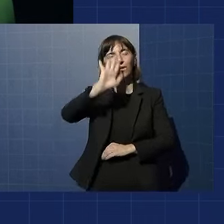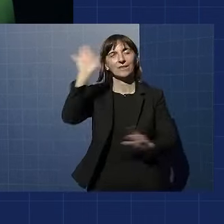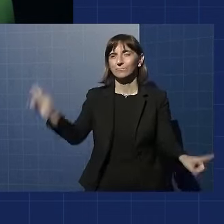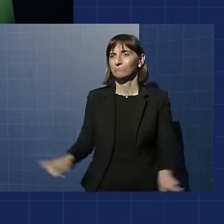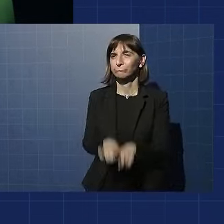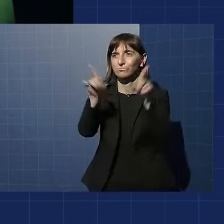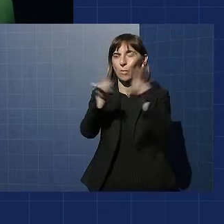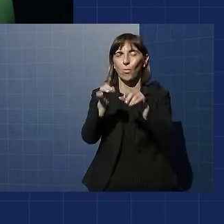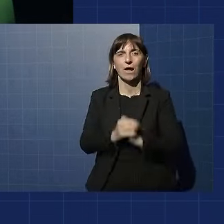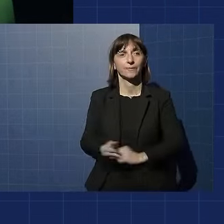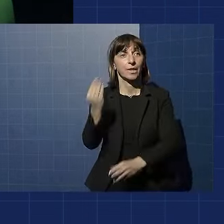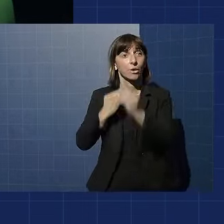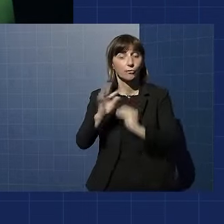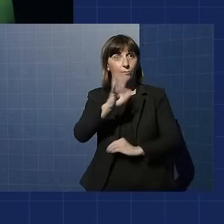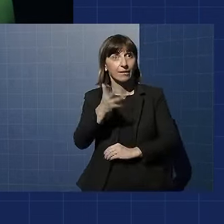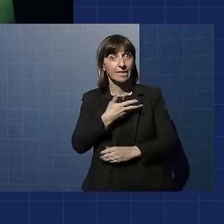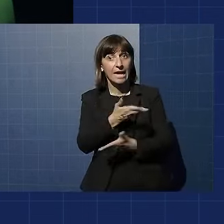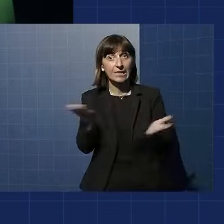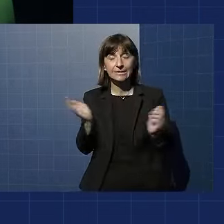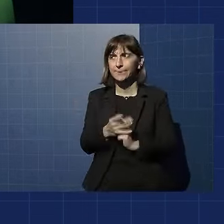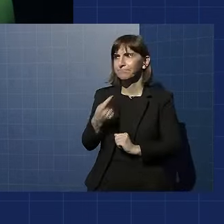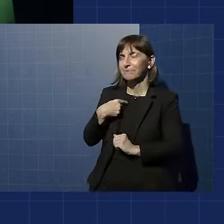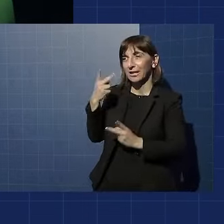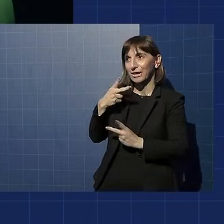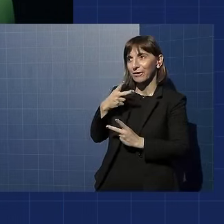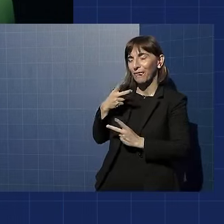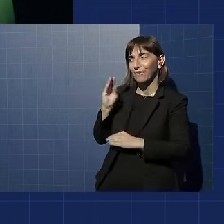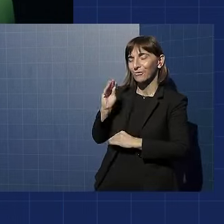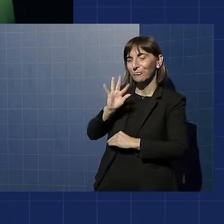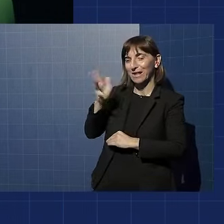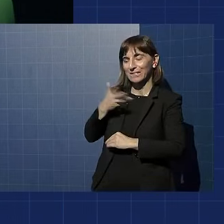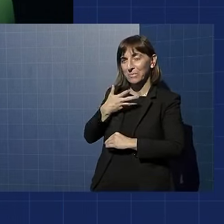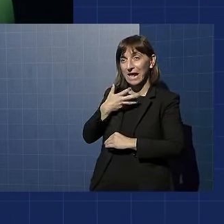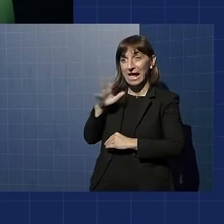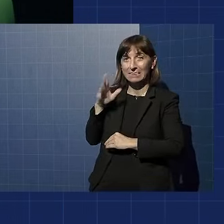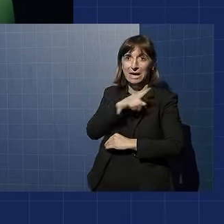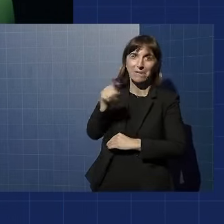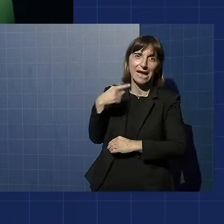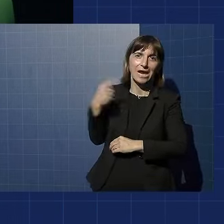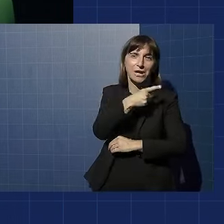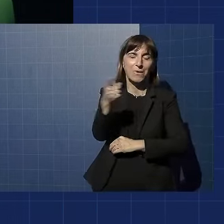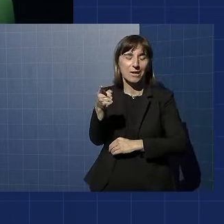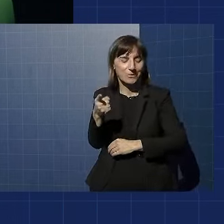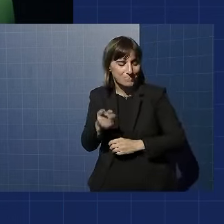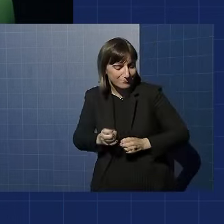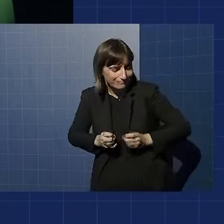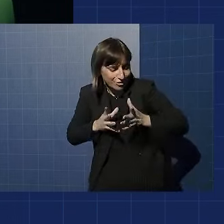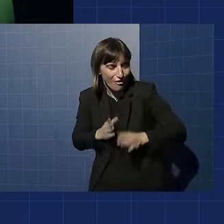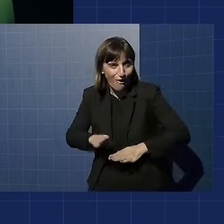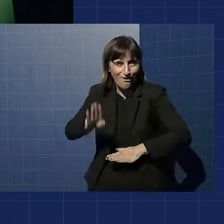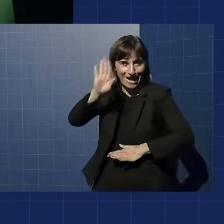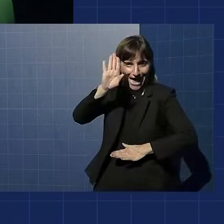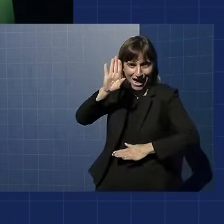Altre domande? Io avrei ancora una domanda mentre magari qualcuno trova il coraggio di alzare la mano ed